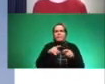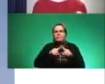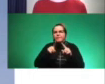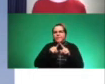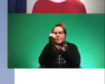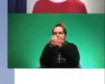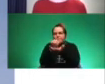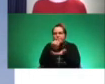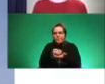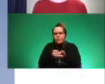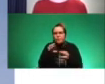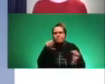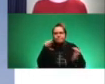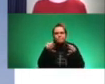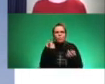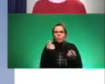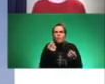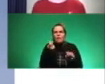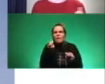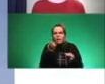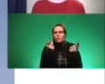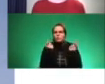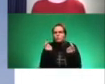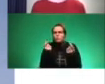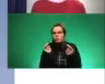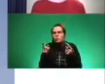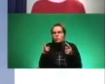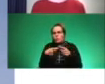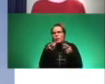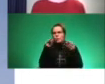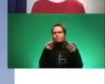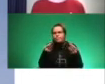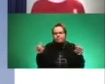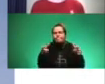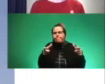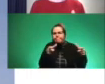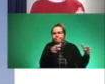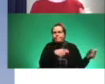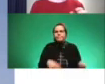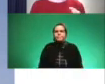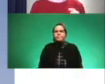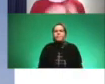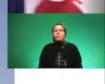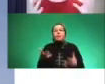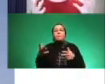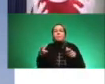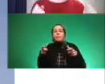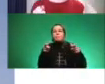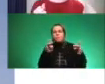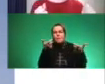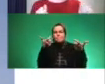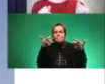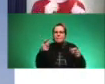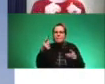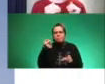us maybe what that glacier was doing when it was retreating. Maybe it retreated in one big